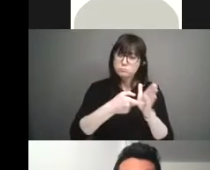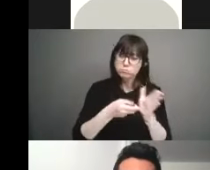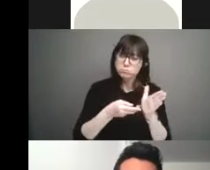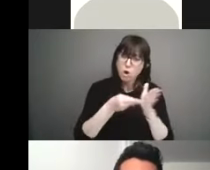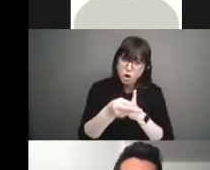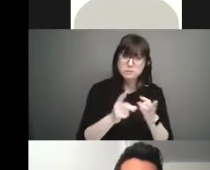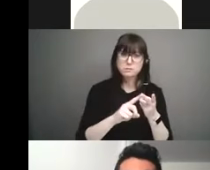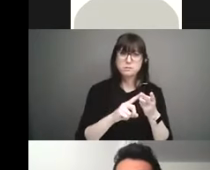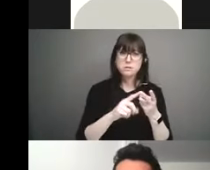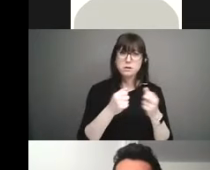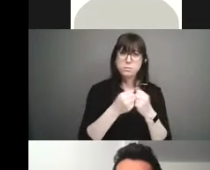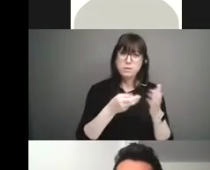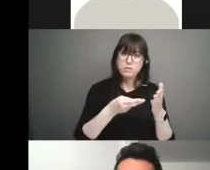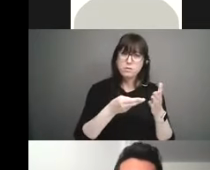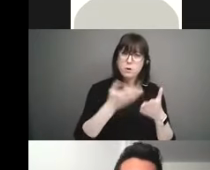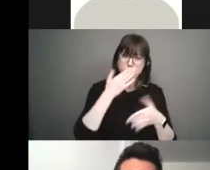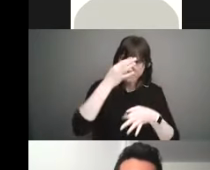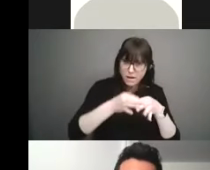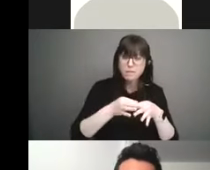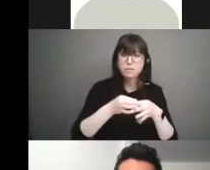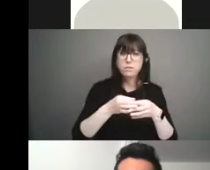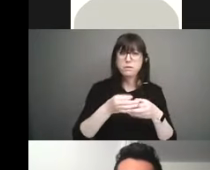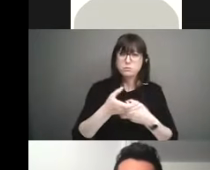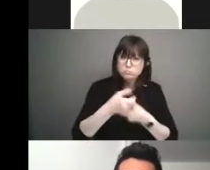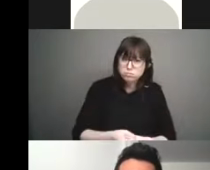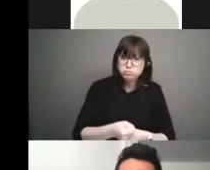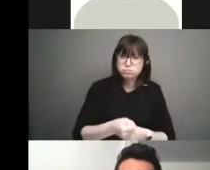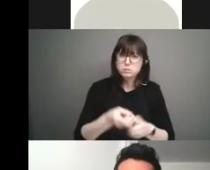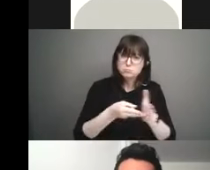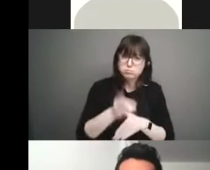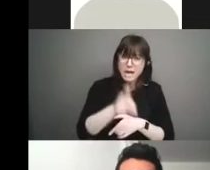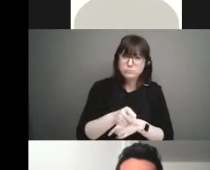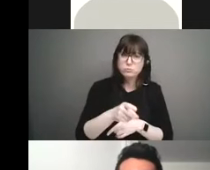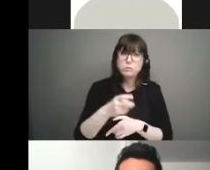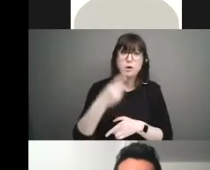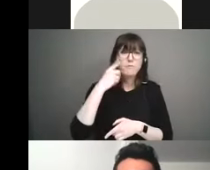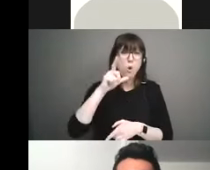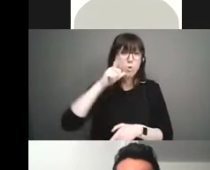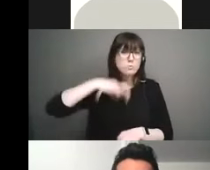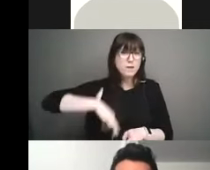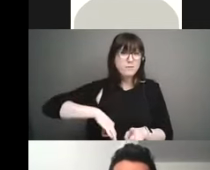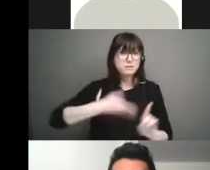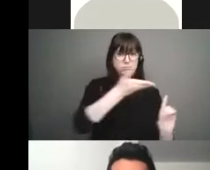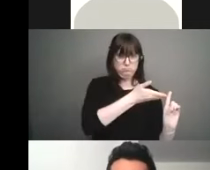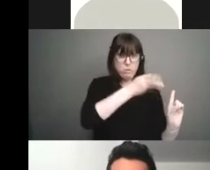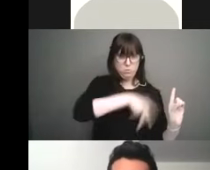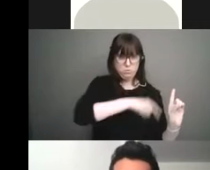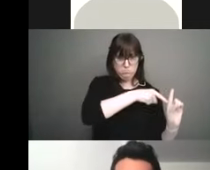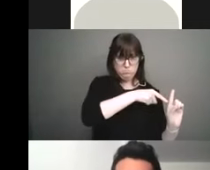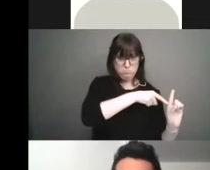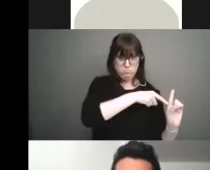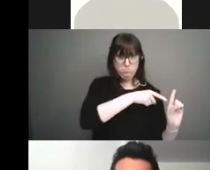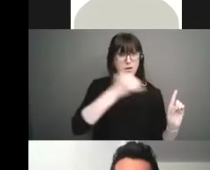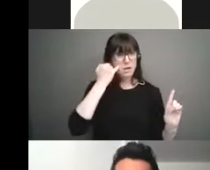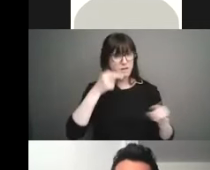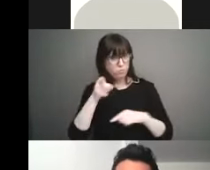with integrity and in good faith, and at all times for the benefit of the grantor. And so whether you're acting as an